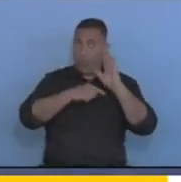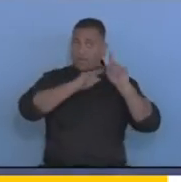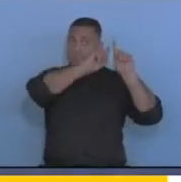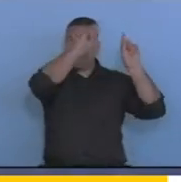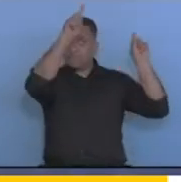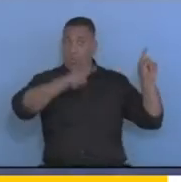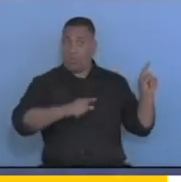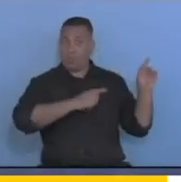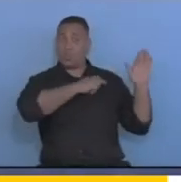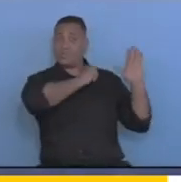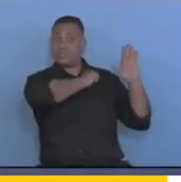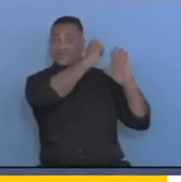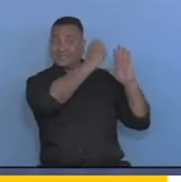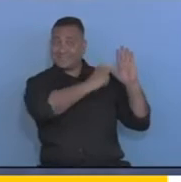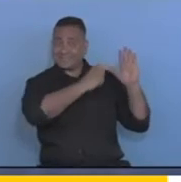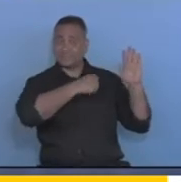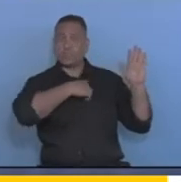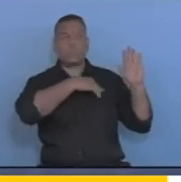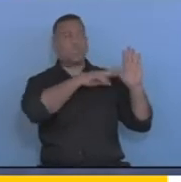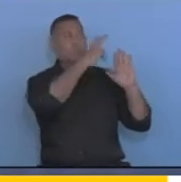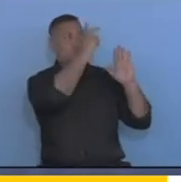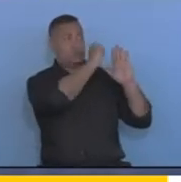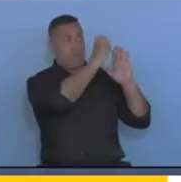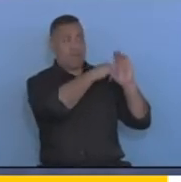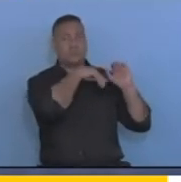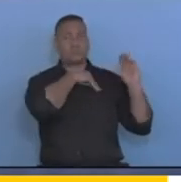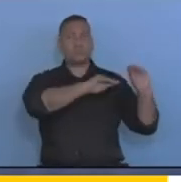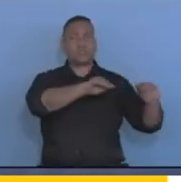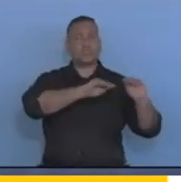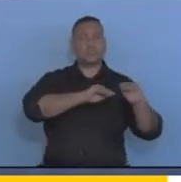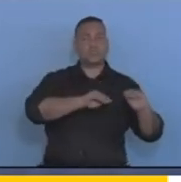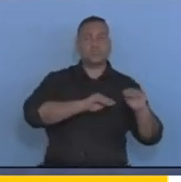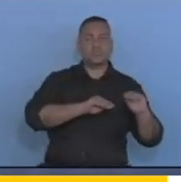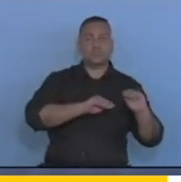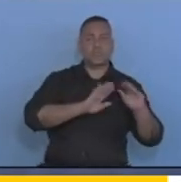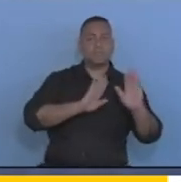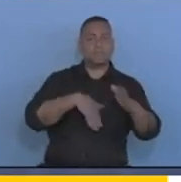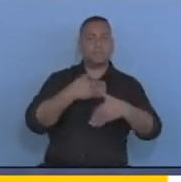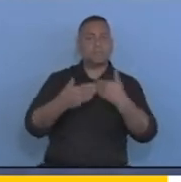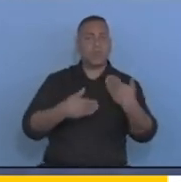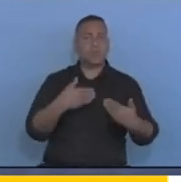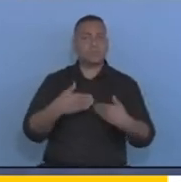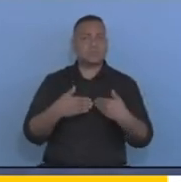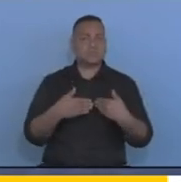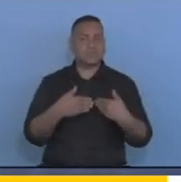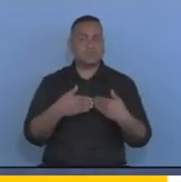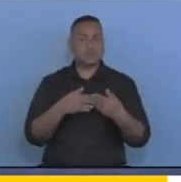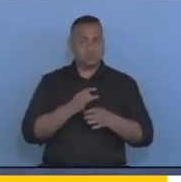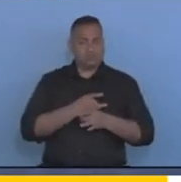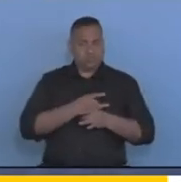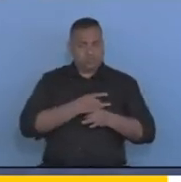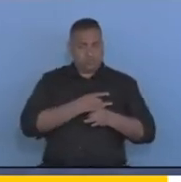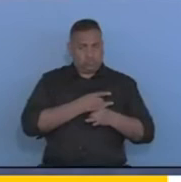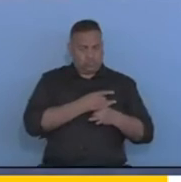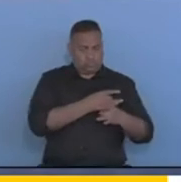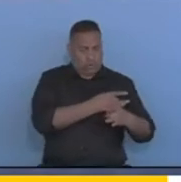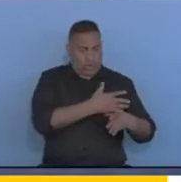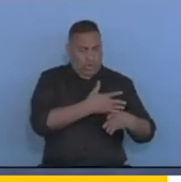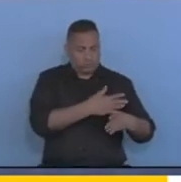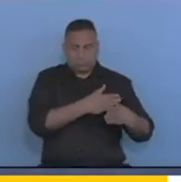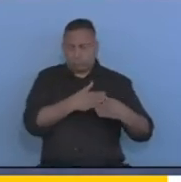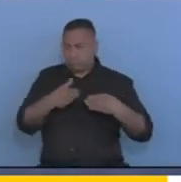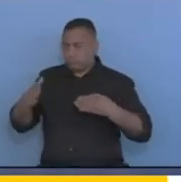start anything, we will teach them what's the process, the starting to the end. So what is the primer that's going to be used? What is